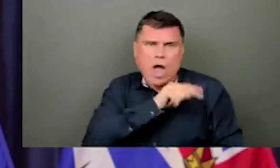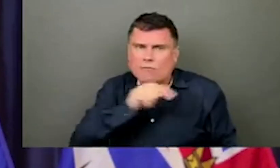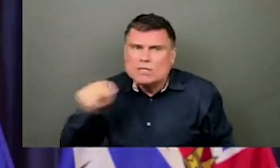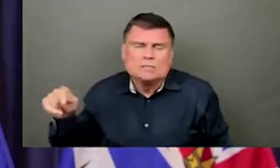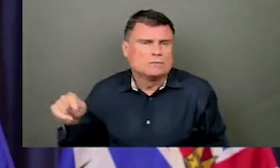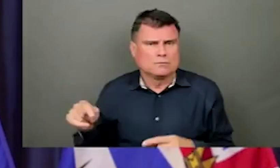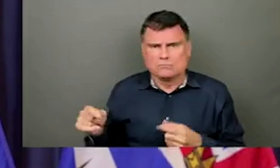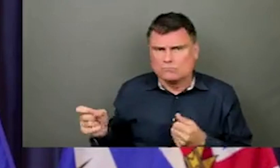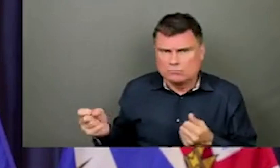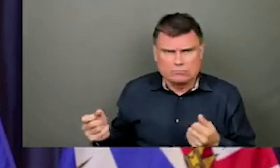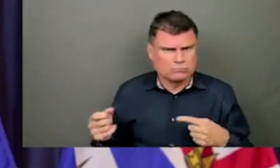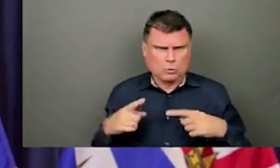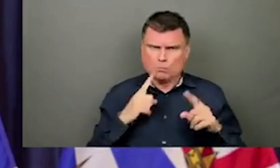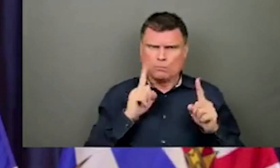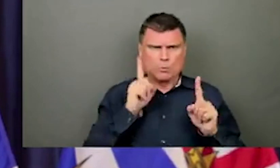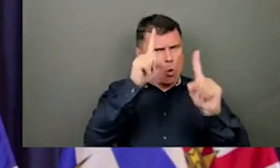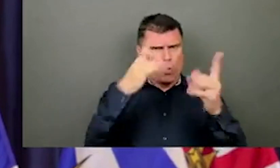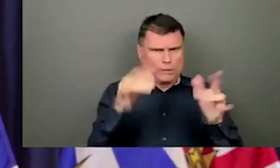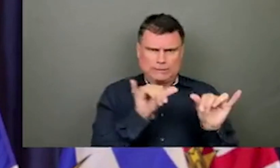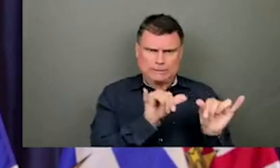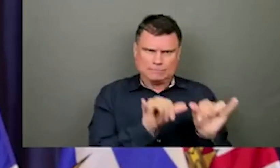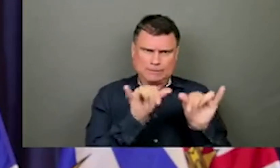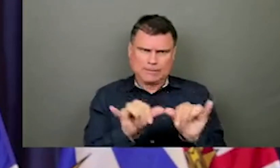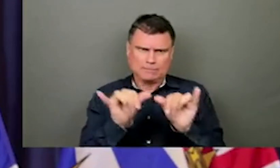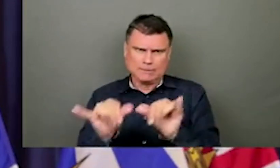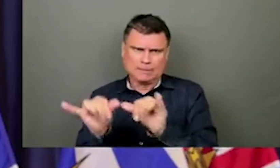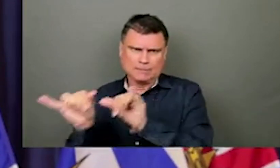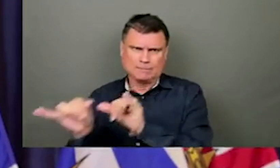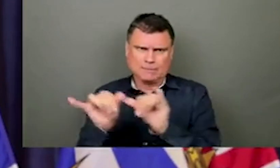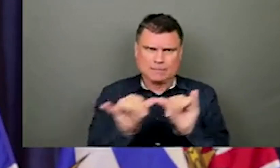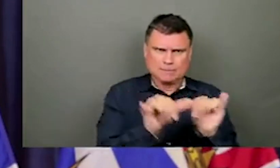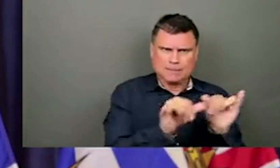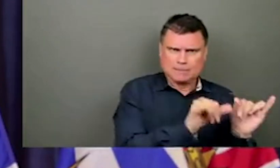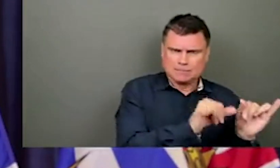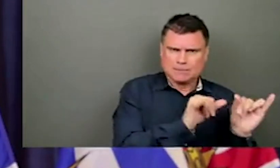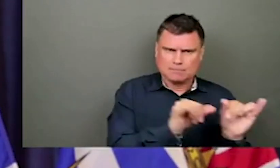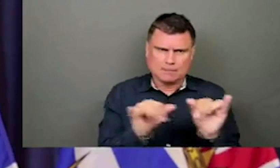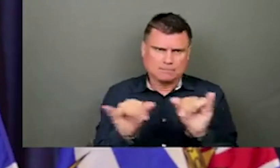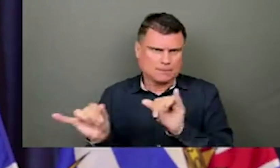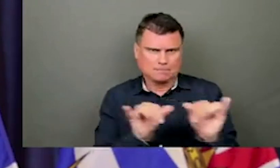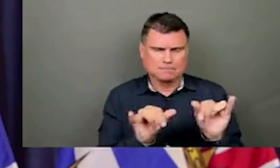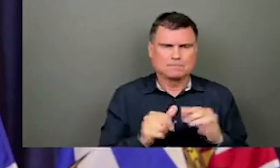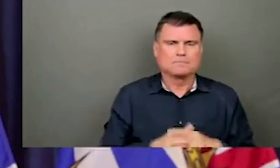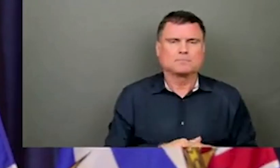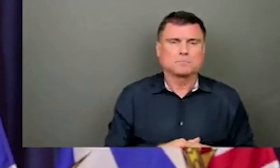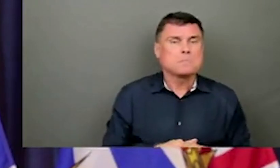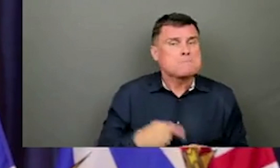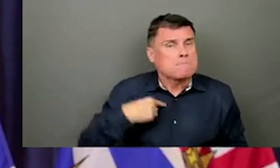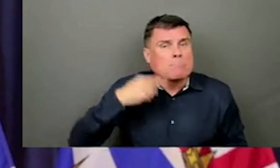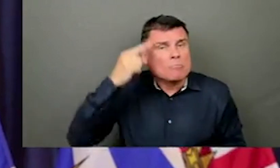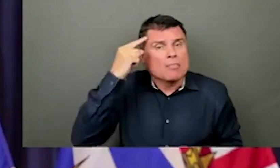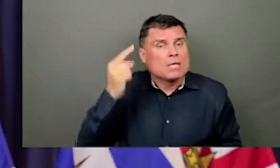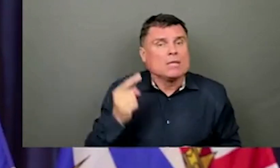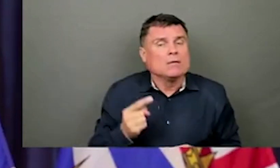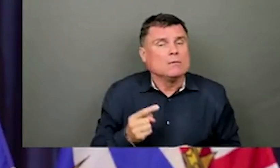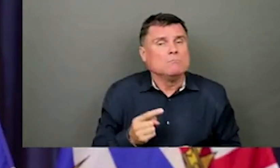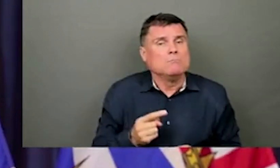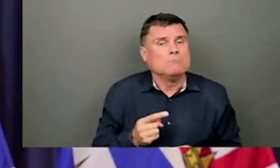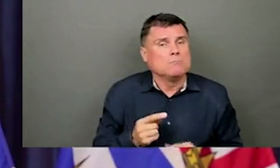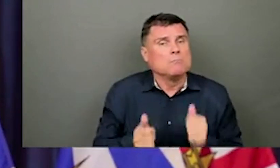are synchronizing this activity to the best of our ability. I think the vast majority of certainly British Columbians,